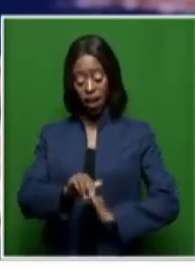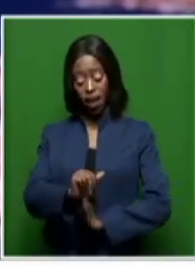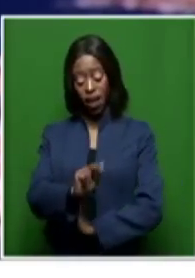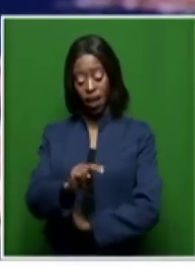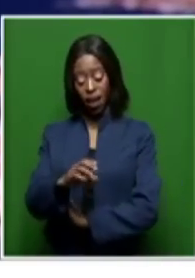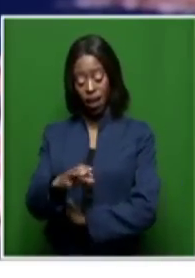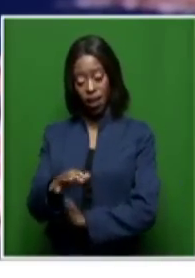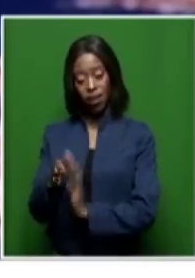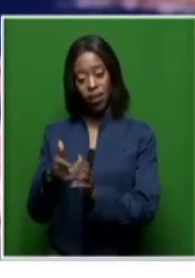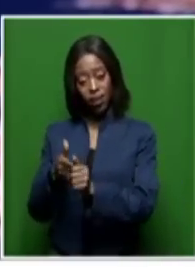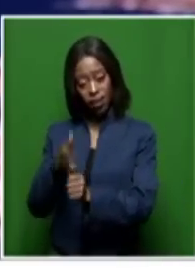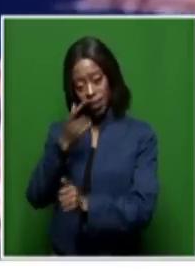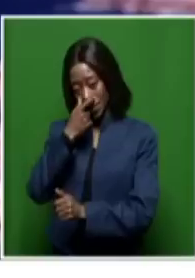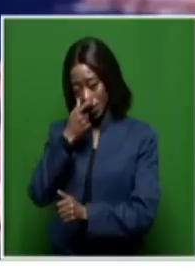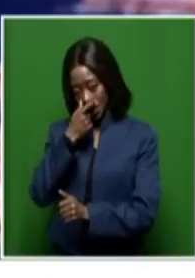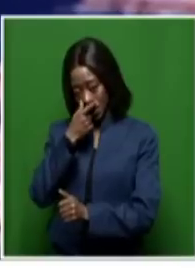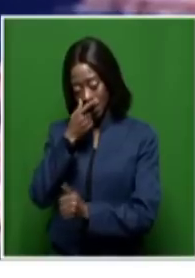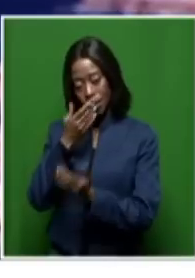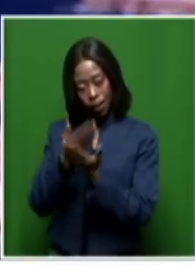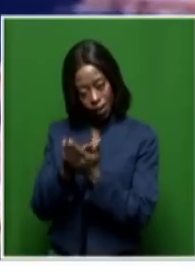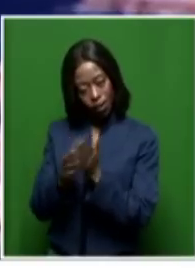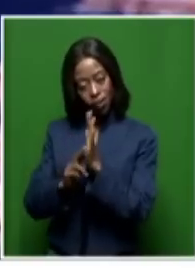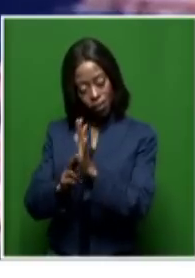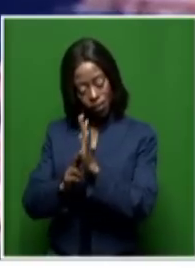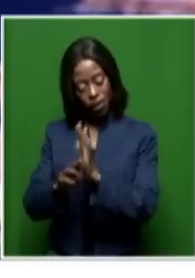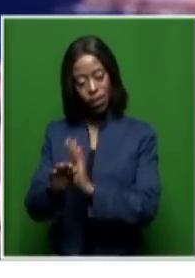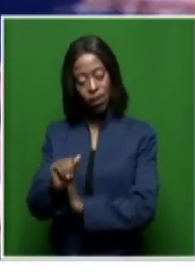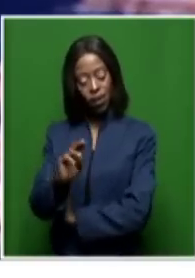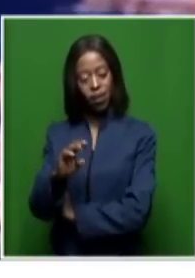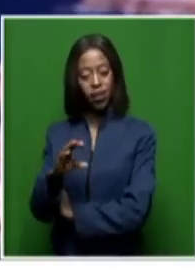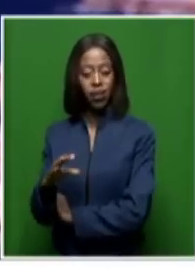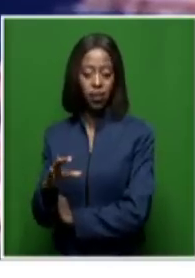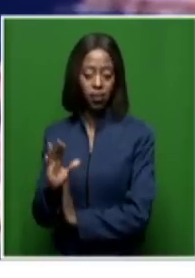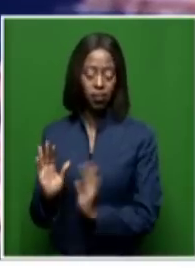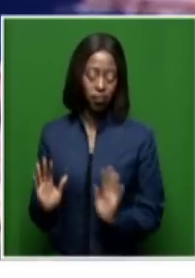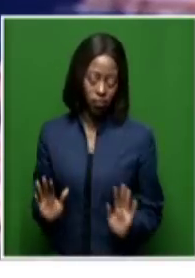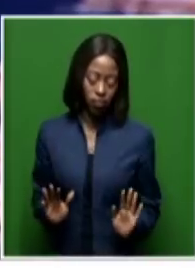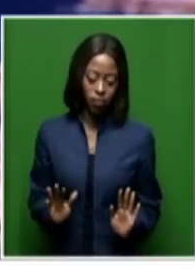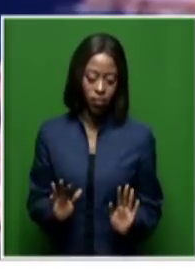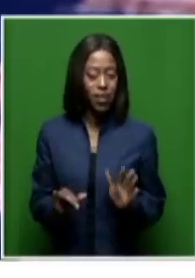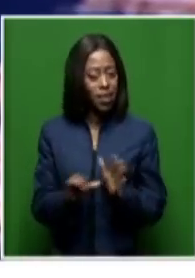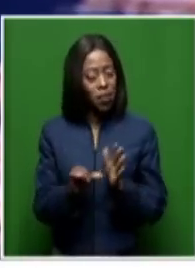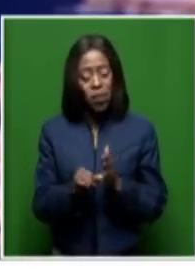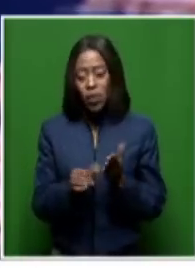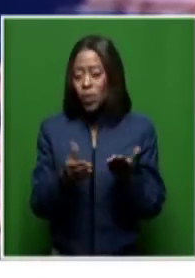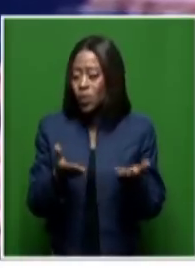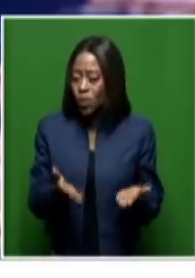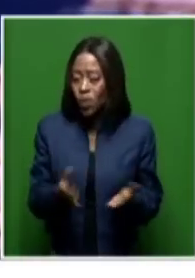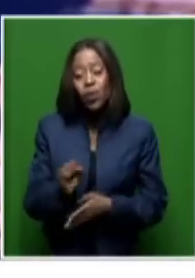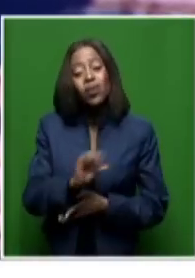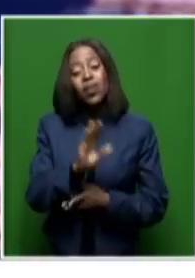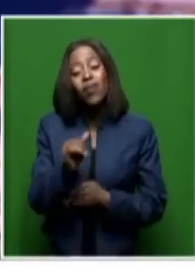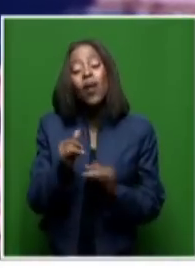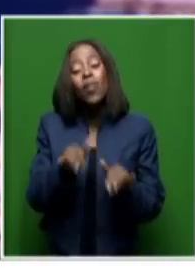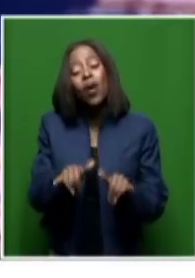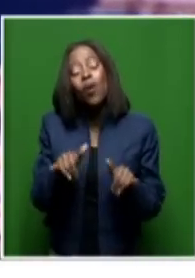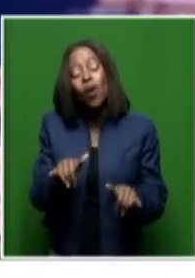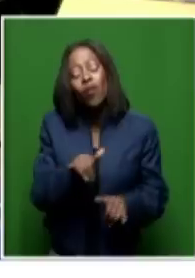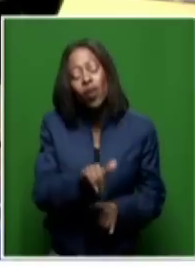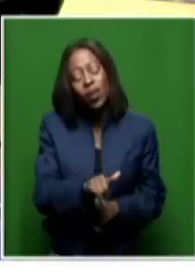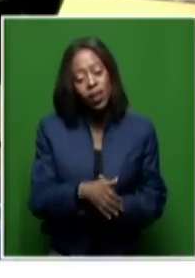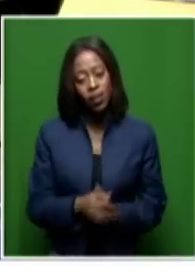by Ramaphosa to speak about the ANC response to state capture. That's what is important. That's what South Africans are waiting for.